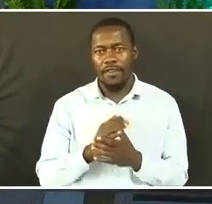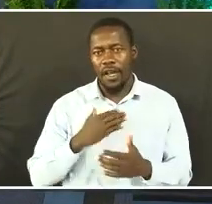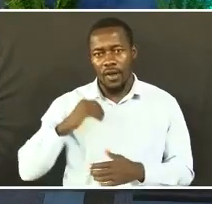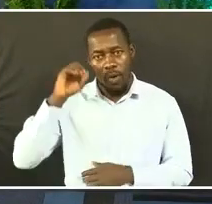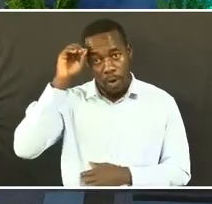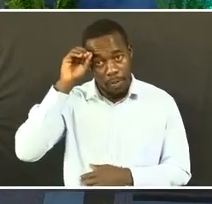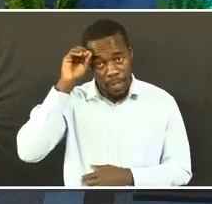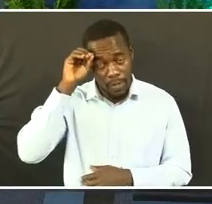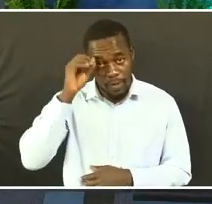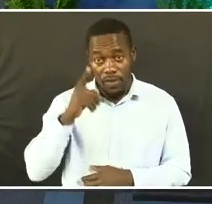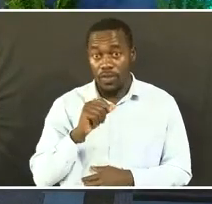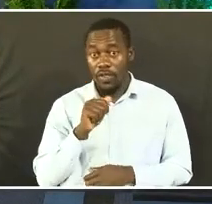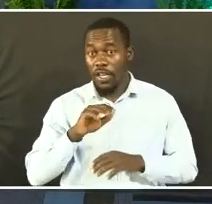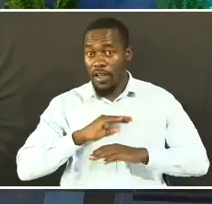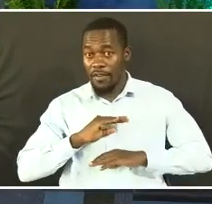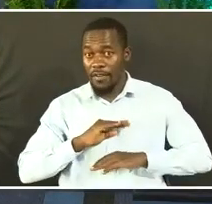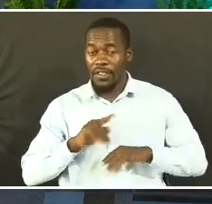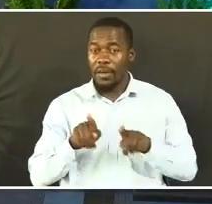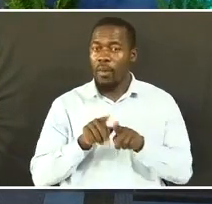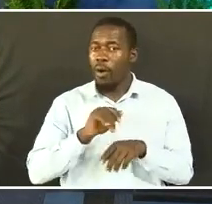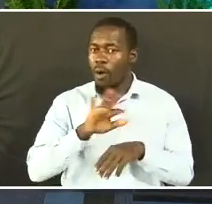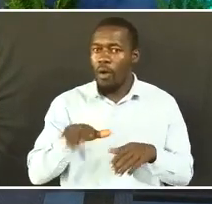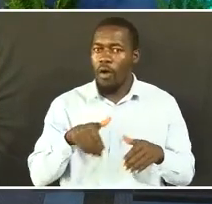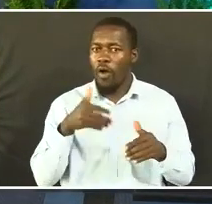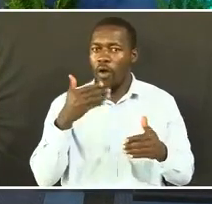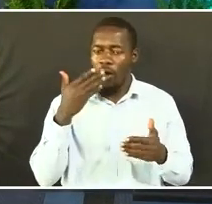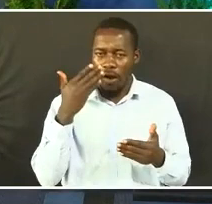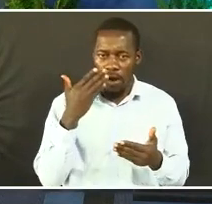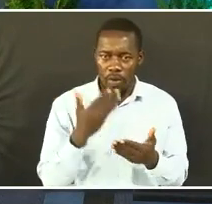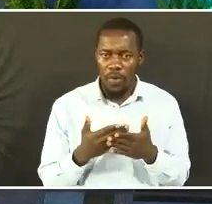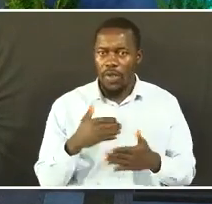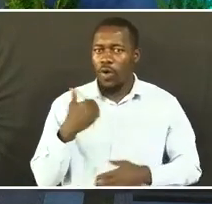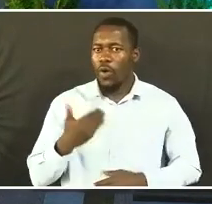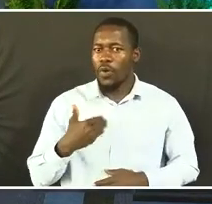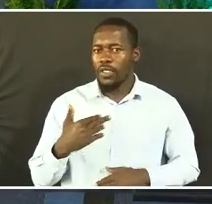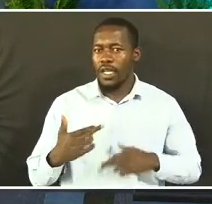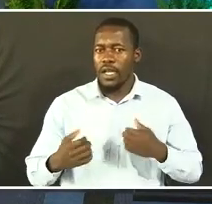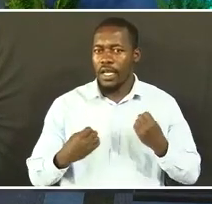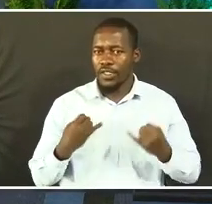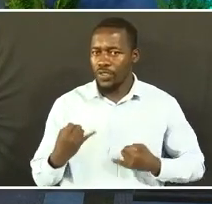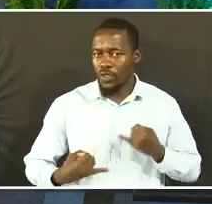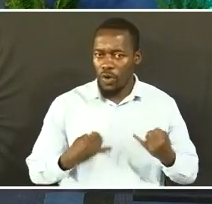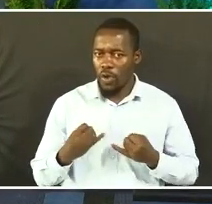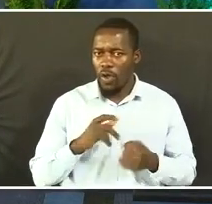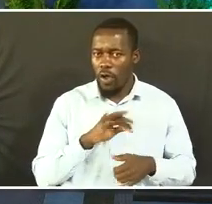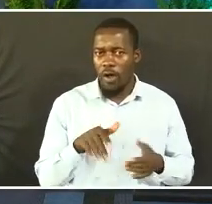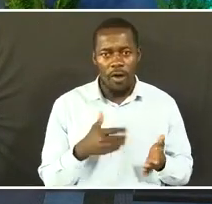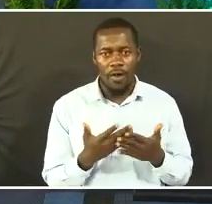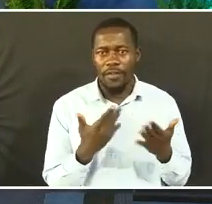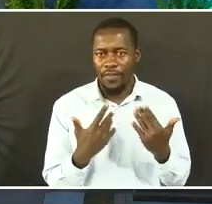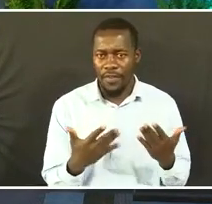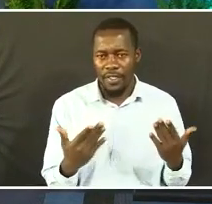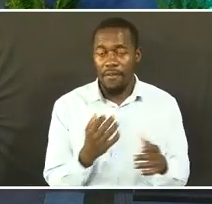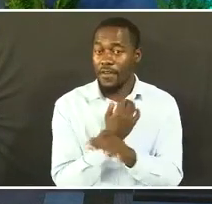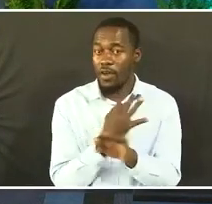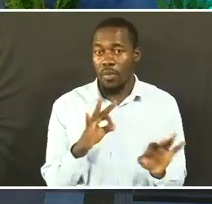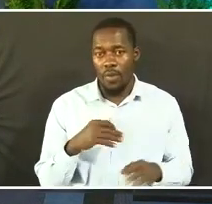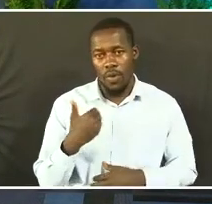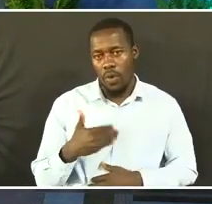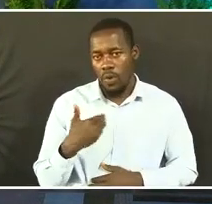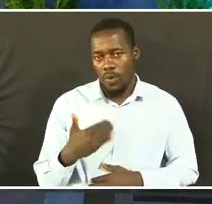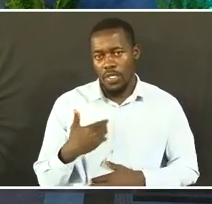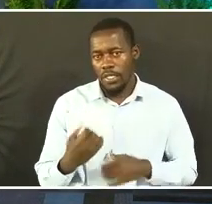As though that is not enough, we pride ourselves and we enjoy these guarantees as it continues to say and to